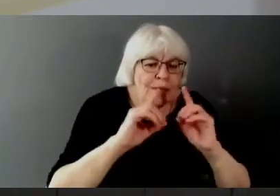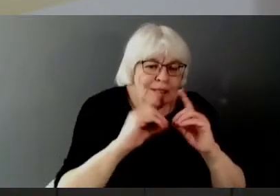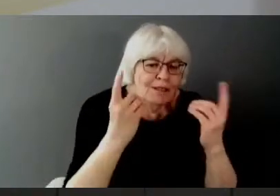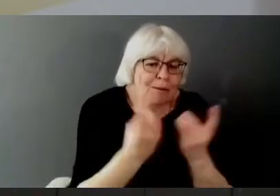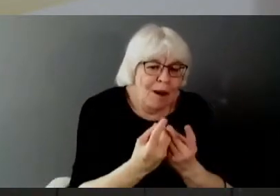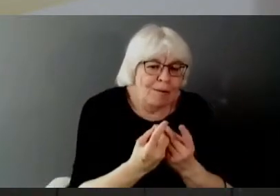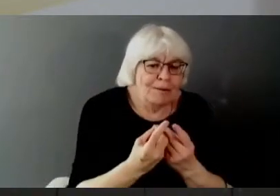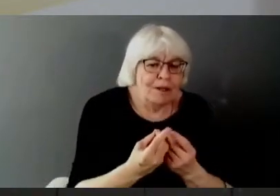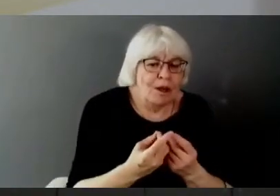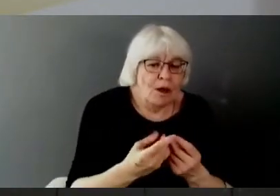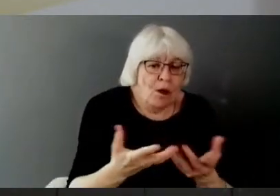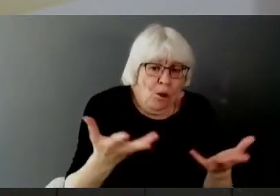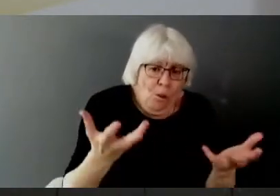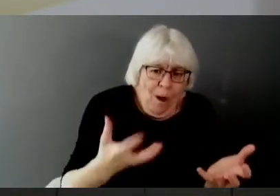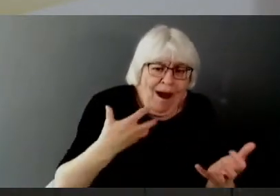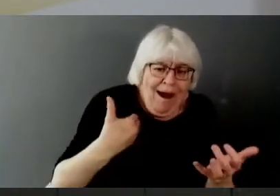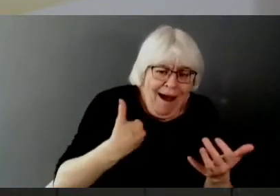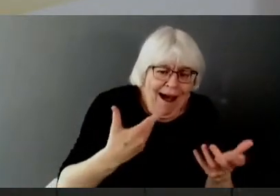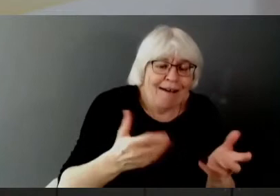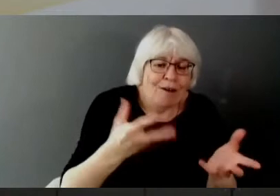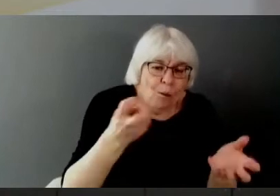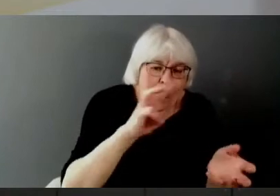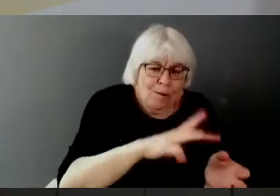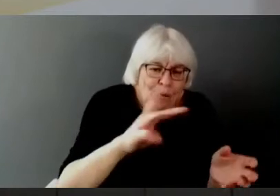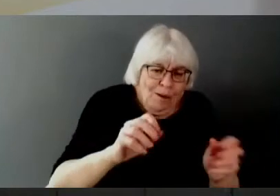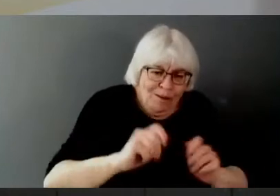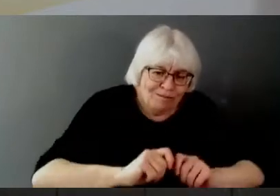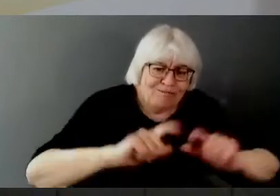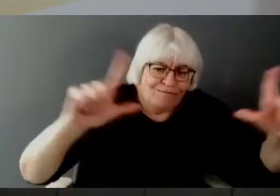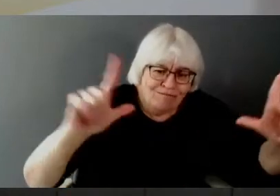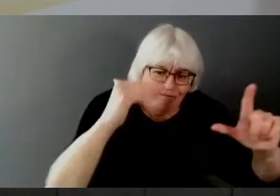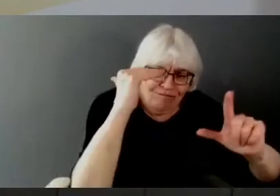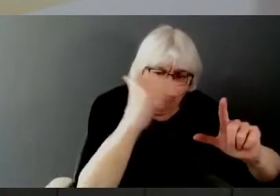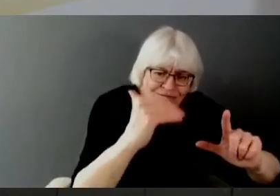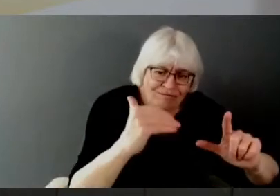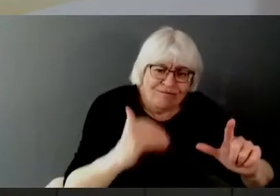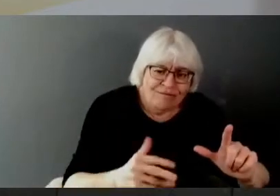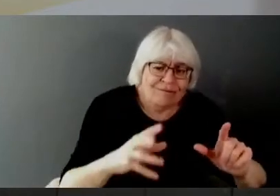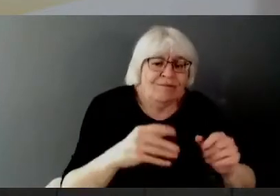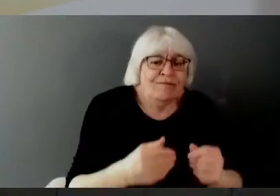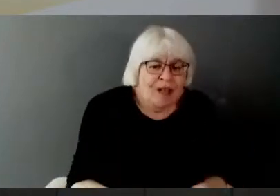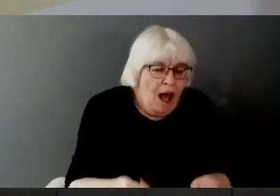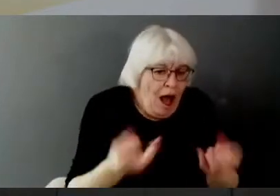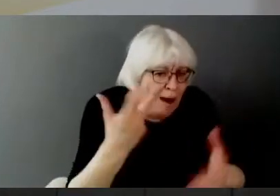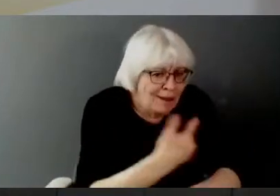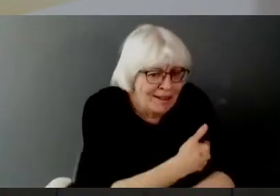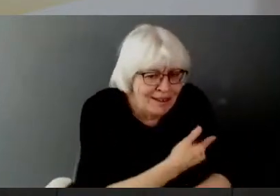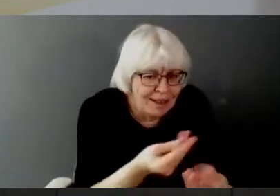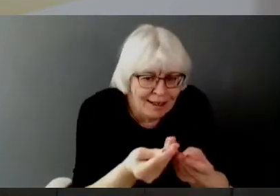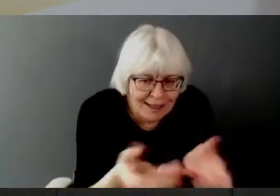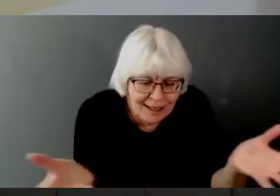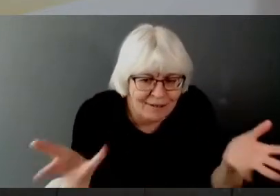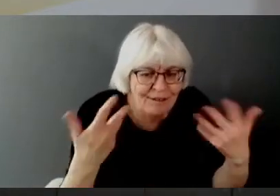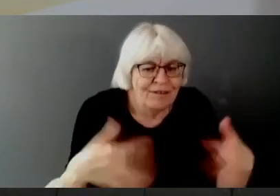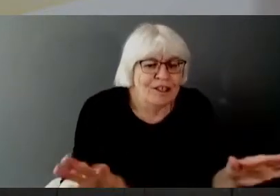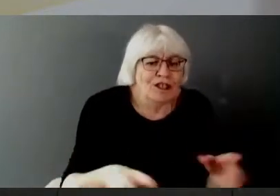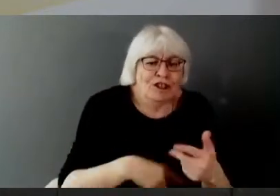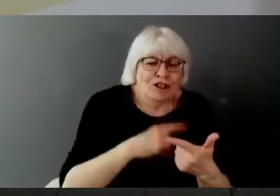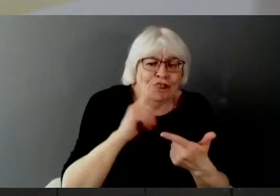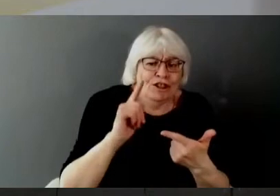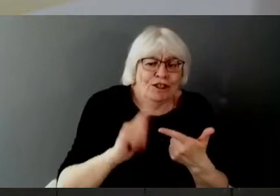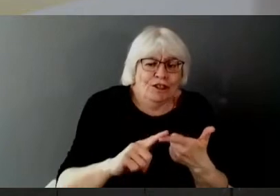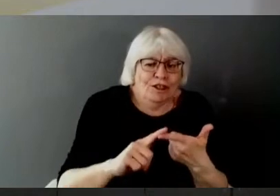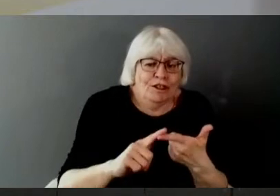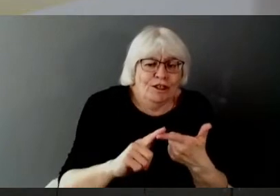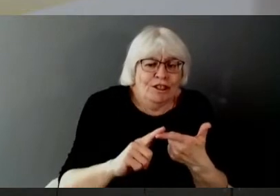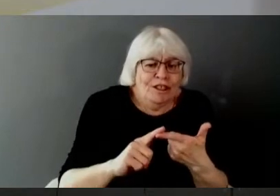website, and so that would indicate a number of vaccines given, vaccines received, and almost have a graph along